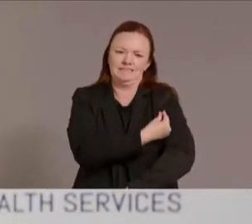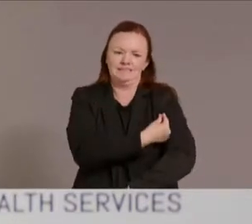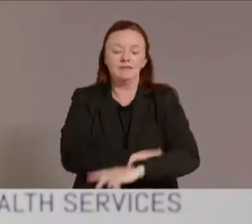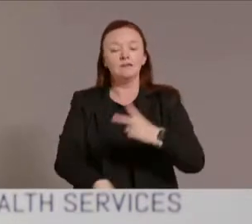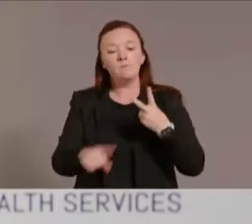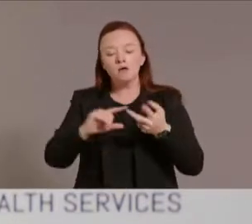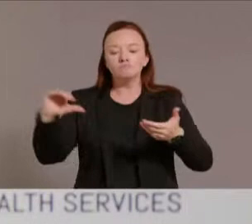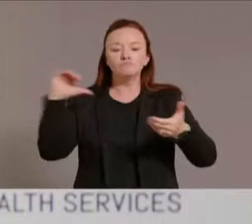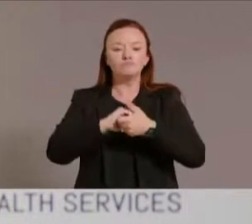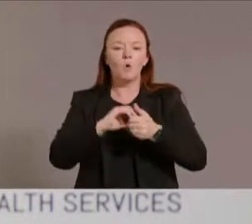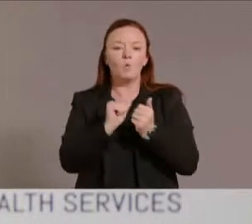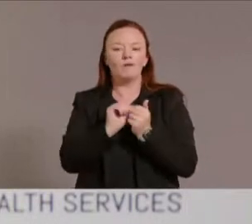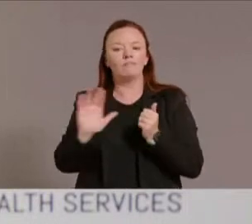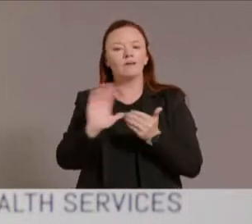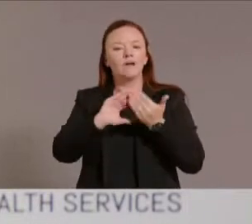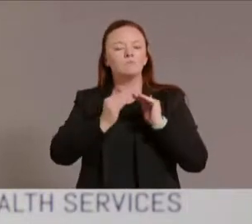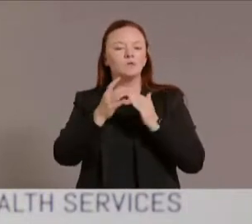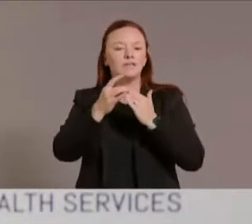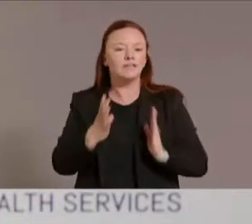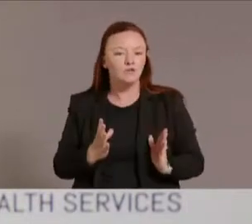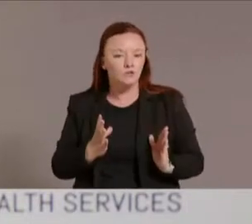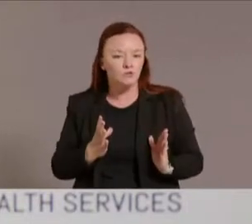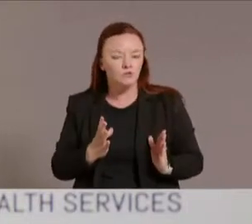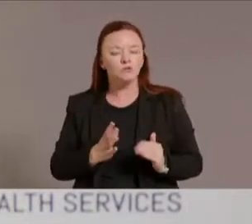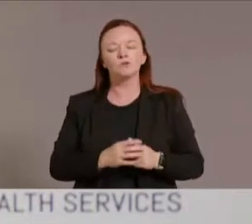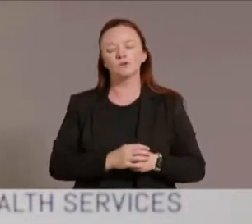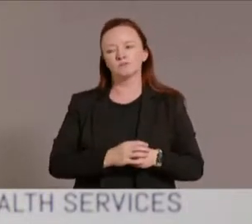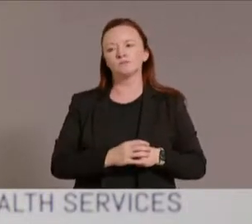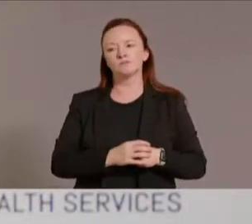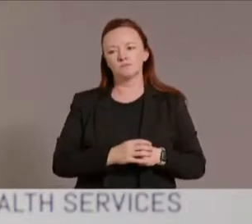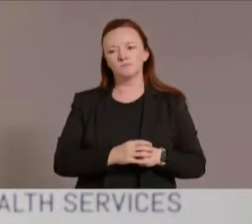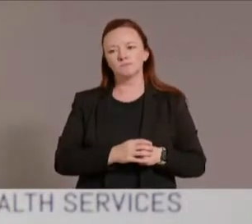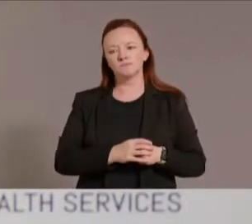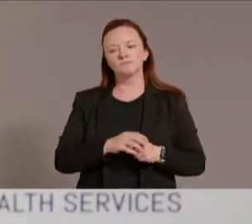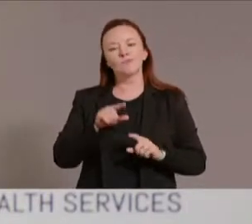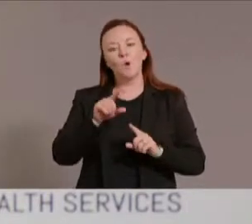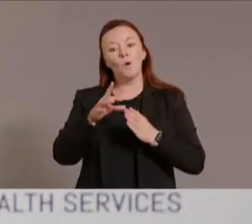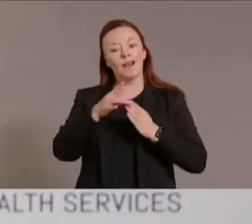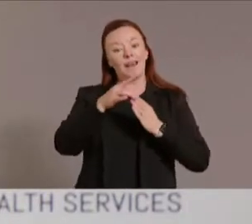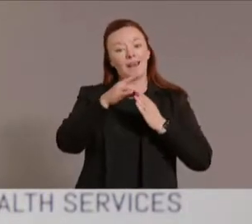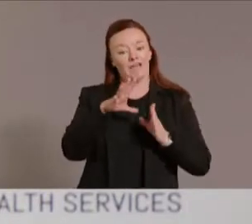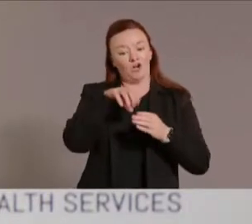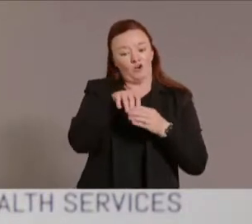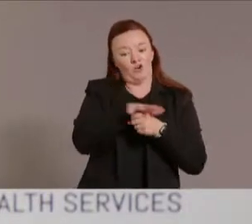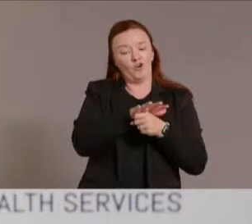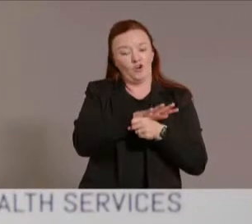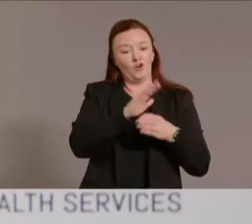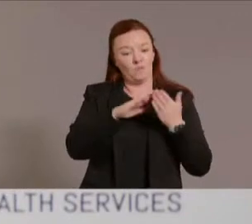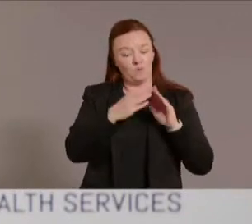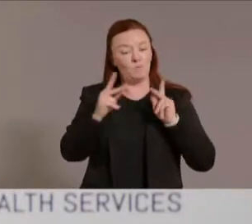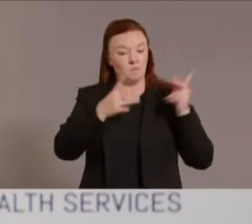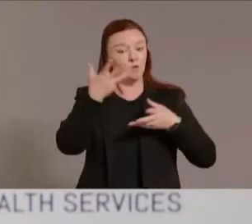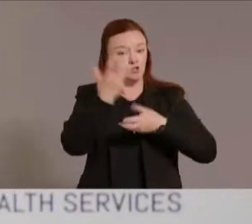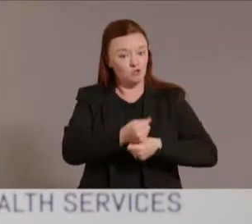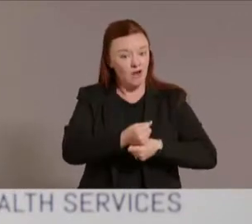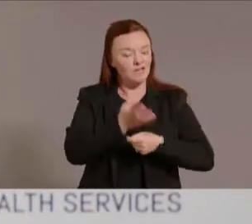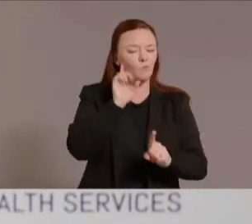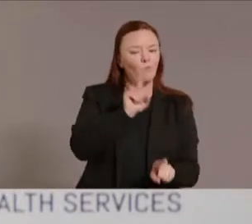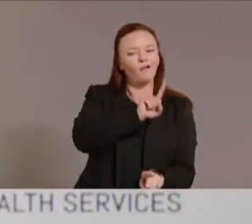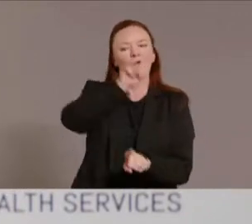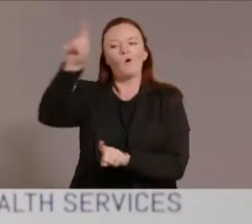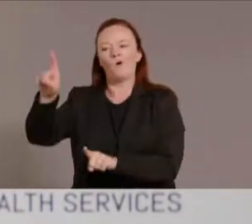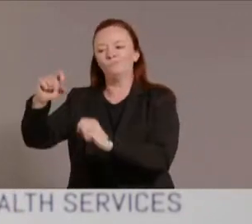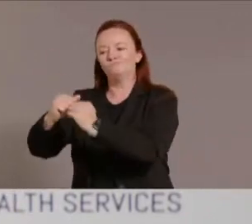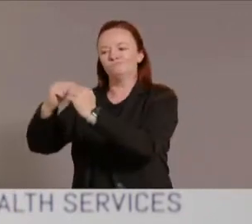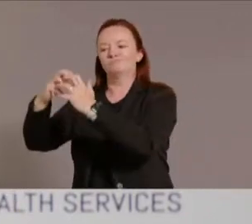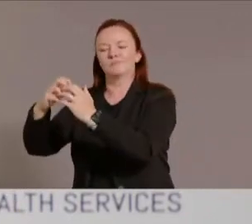leaders, so to offer in-community pop-up events. And so we've been working with like Arizona and